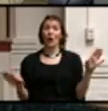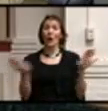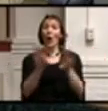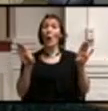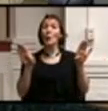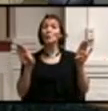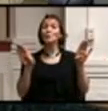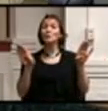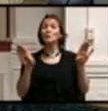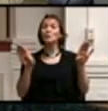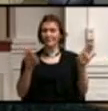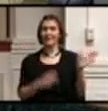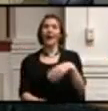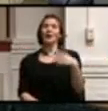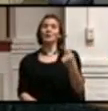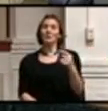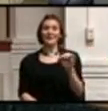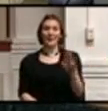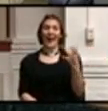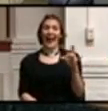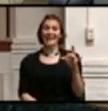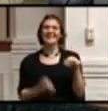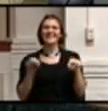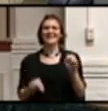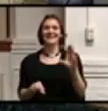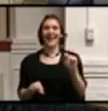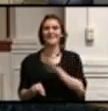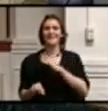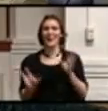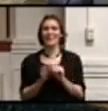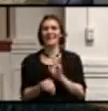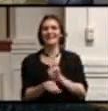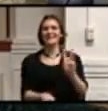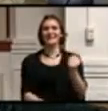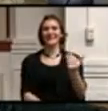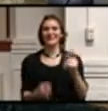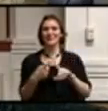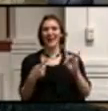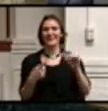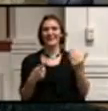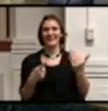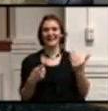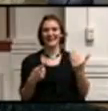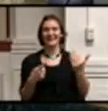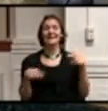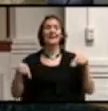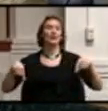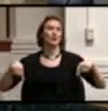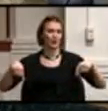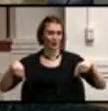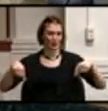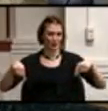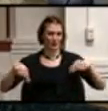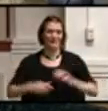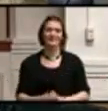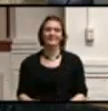closed. Tuesday, February 18, Select Board Meeting, 6:15 to 8:15, here.